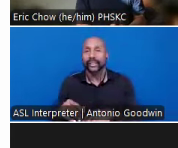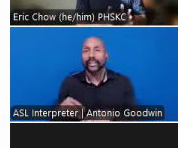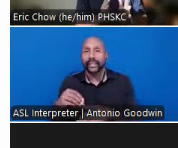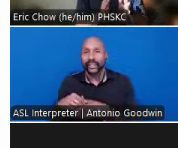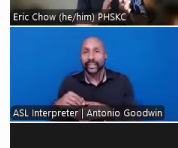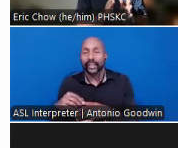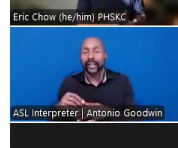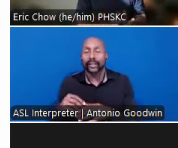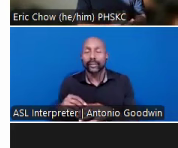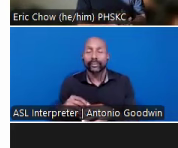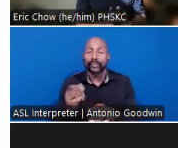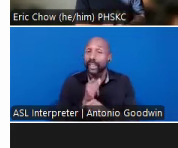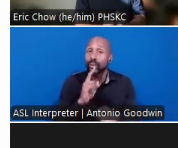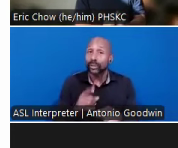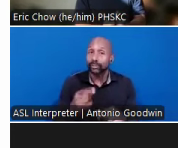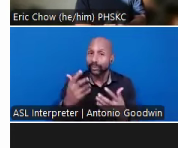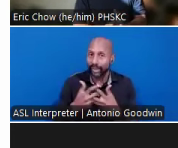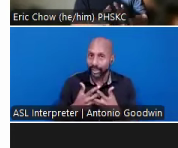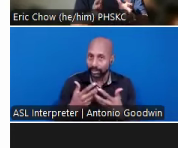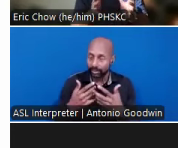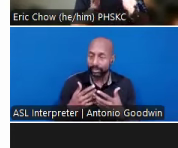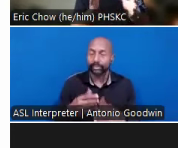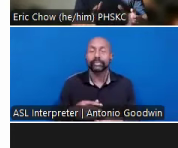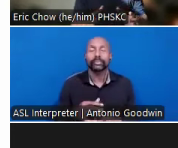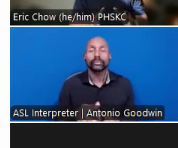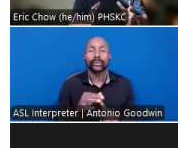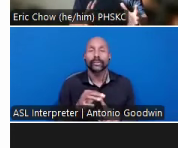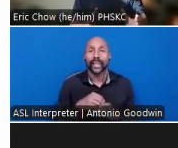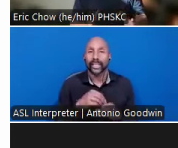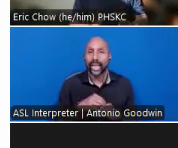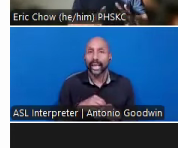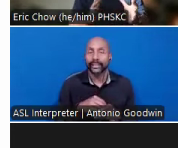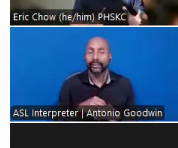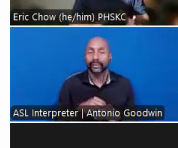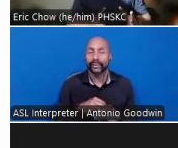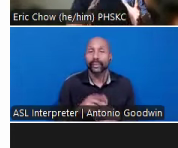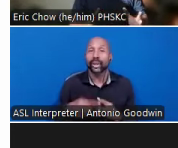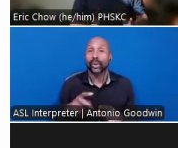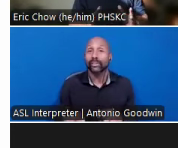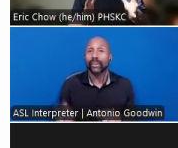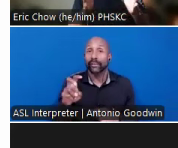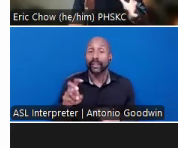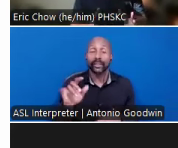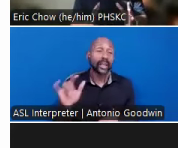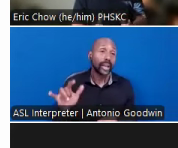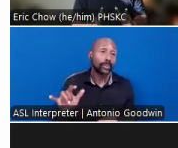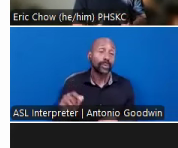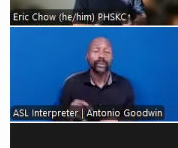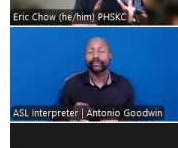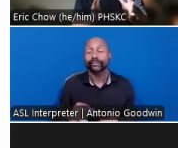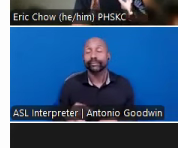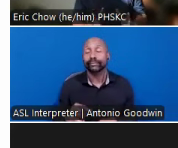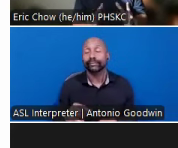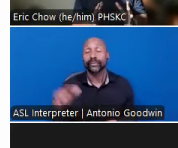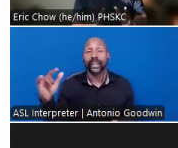mask, particularly when you're indoors and public spaces. I certainly remind people when they're traveling, airports, airplanes are a really important